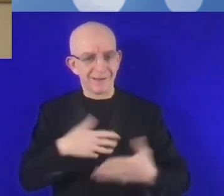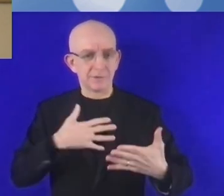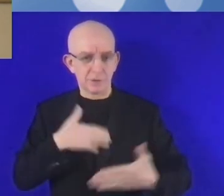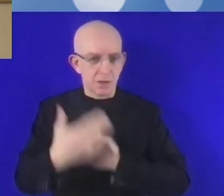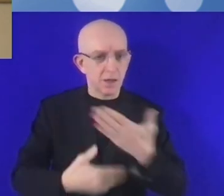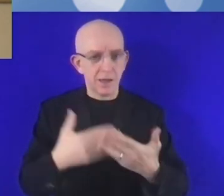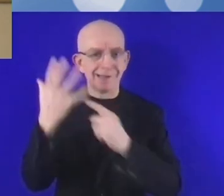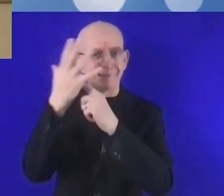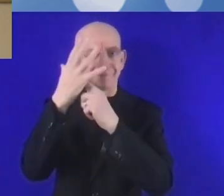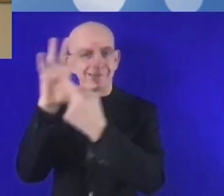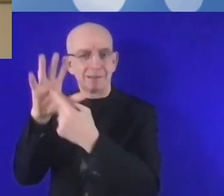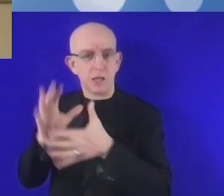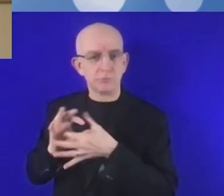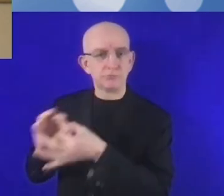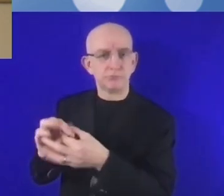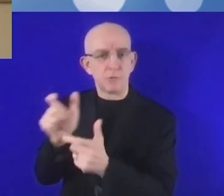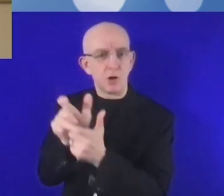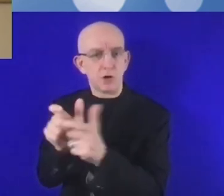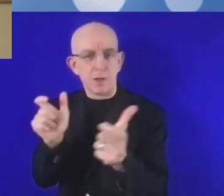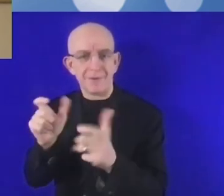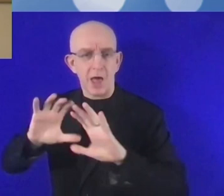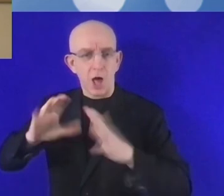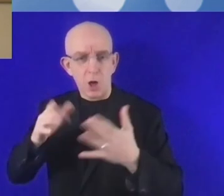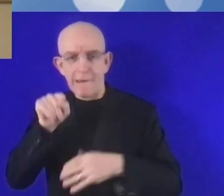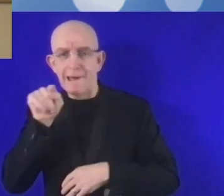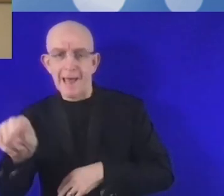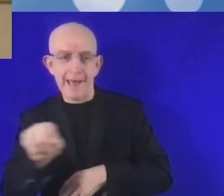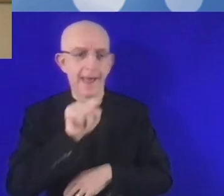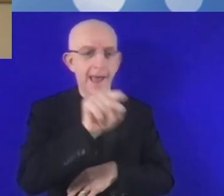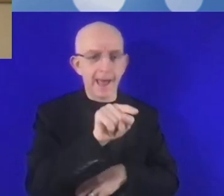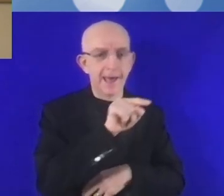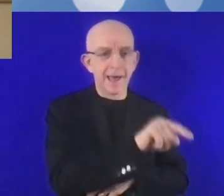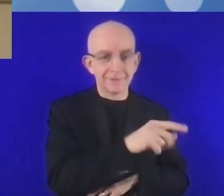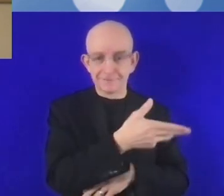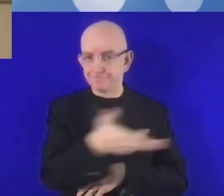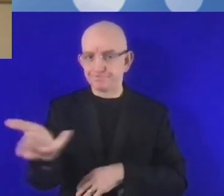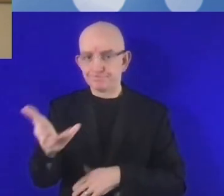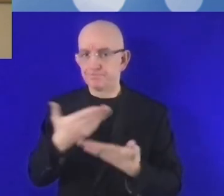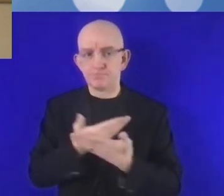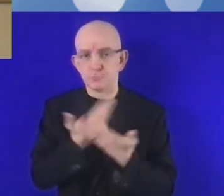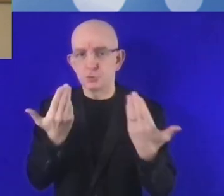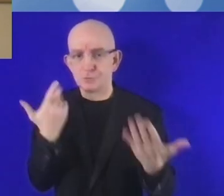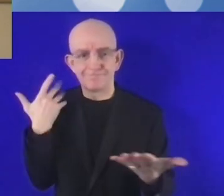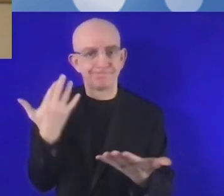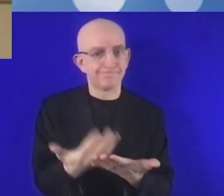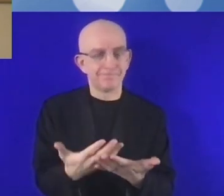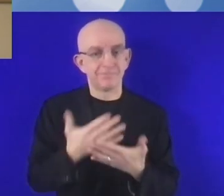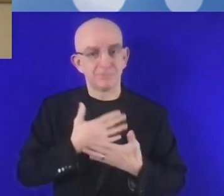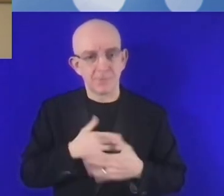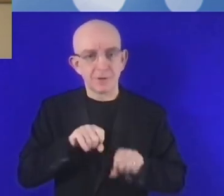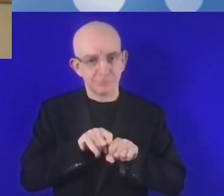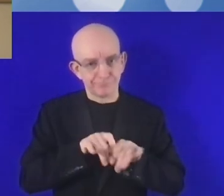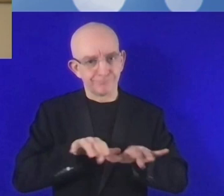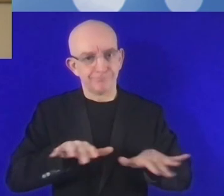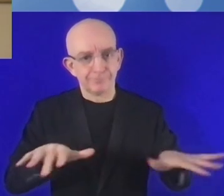quite fundamentally that the need for universal coverage is fast becoming a